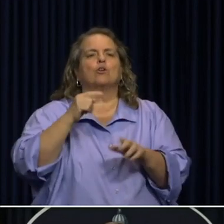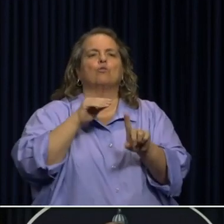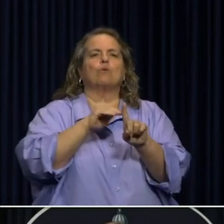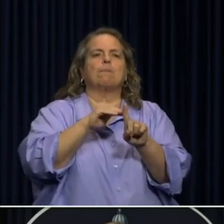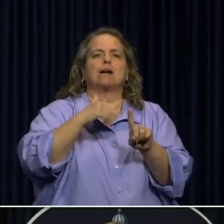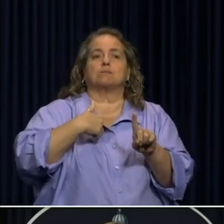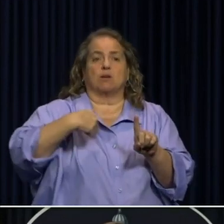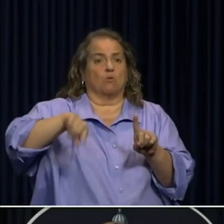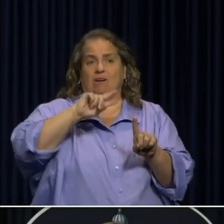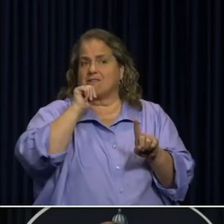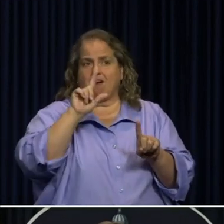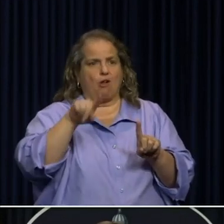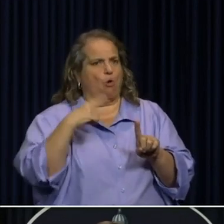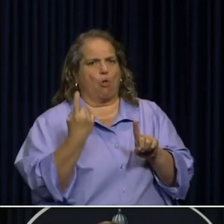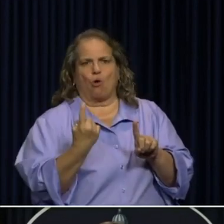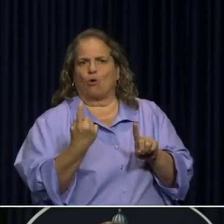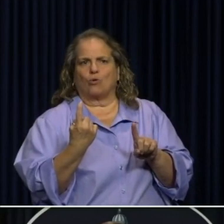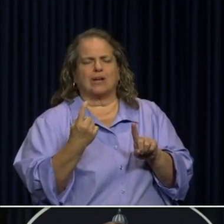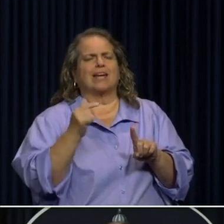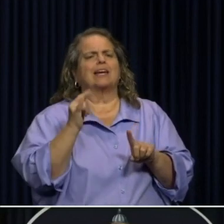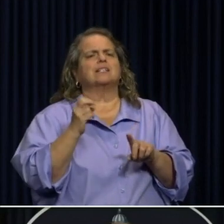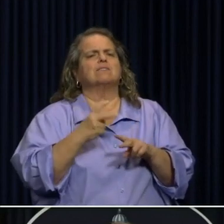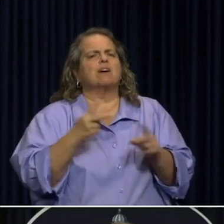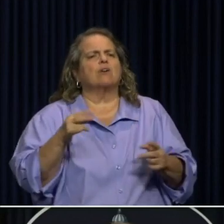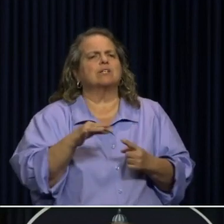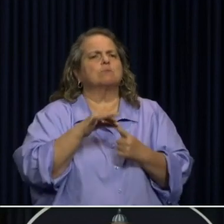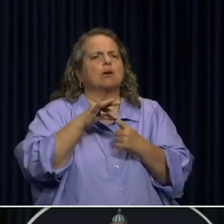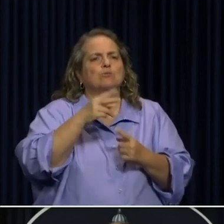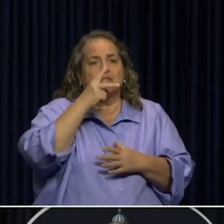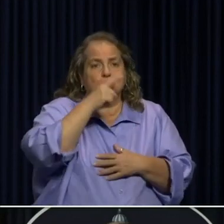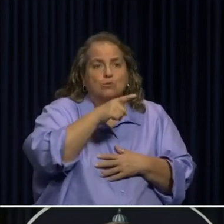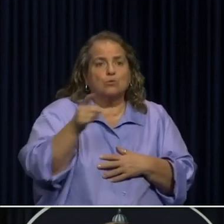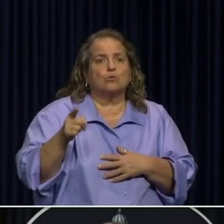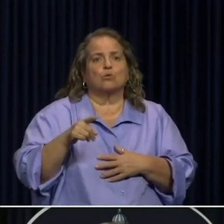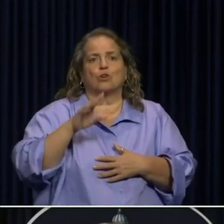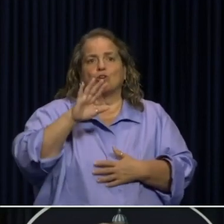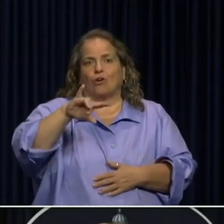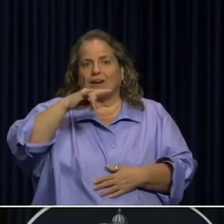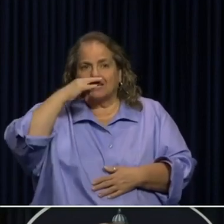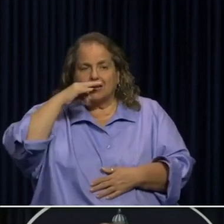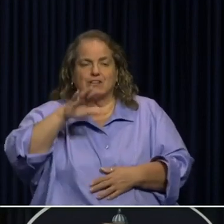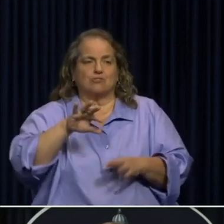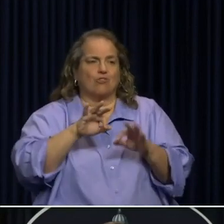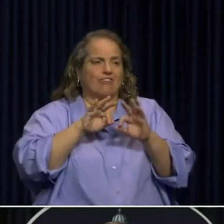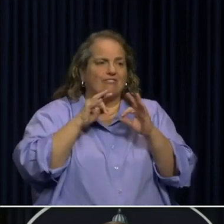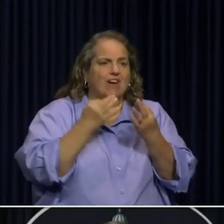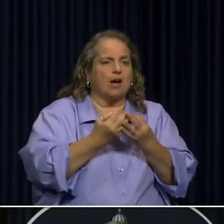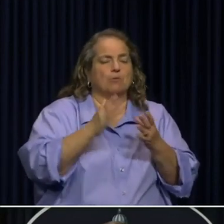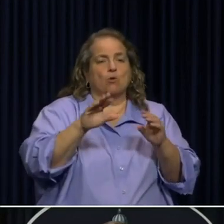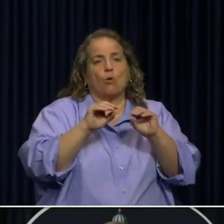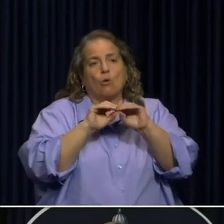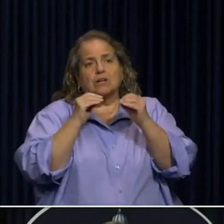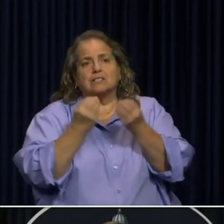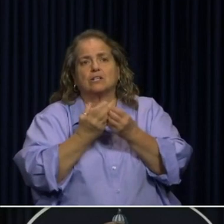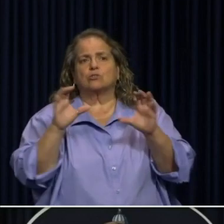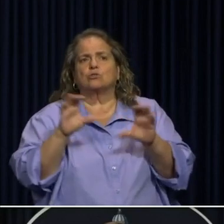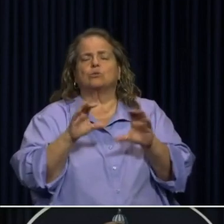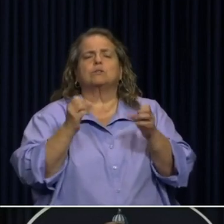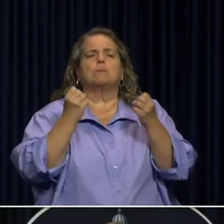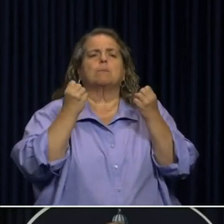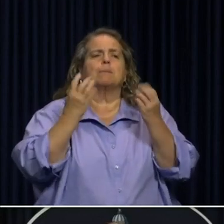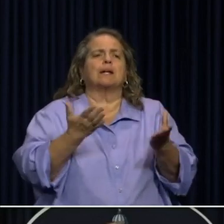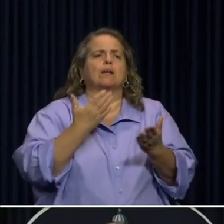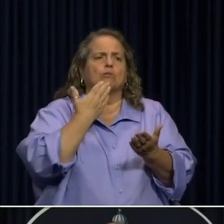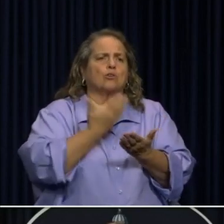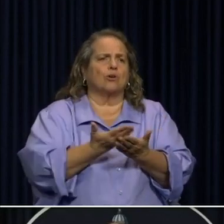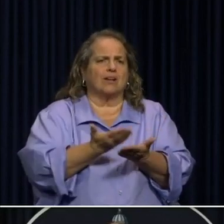not alone. And it is so special to see you and your kids and your family and your organizations doing so many good